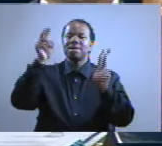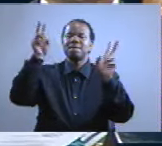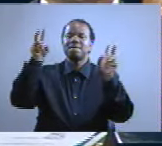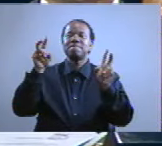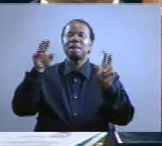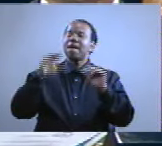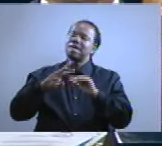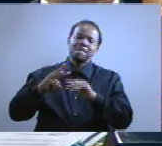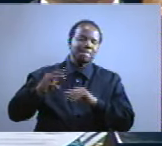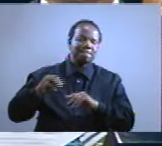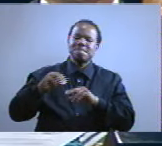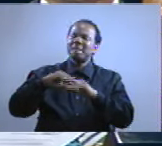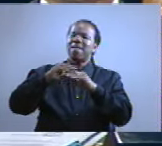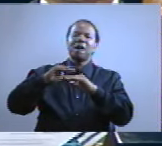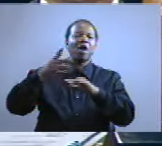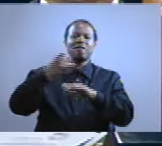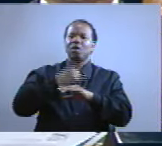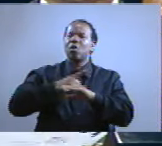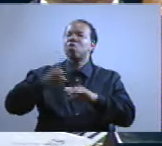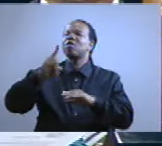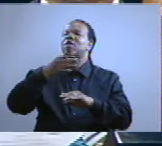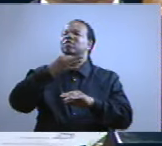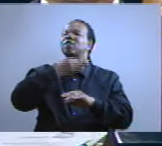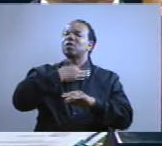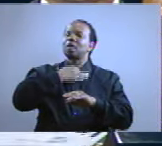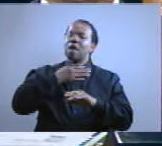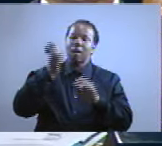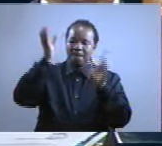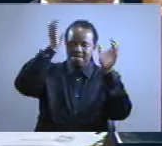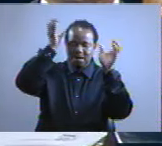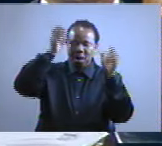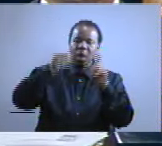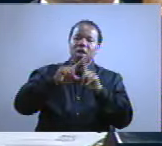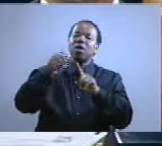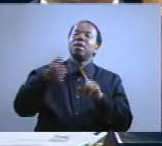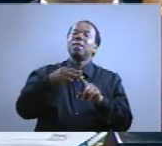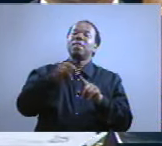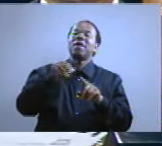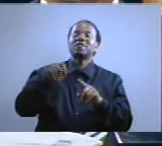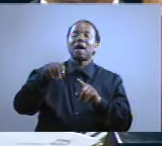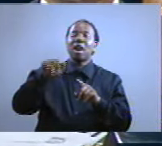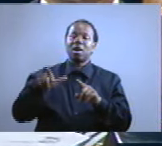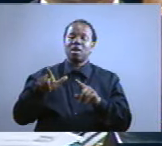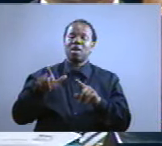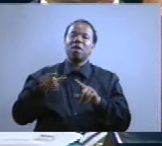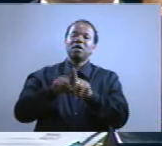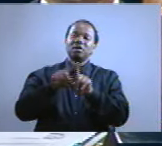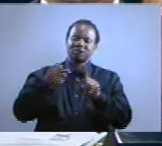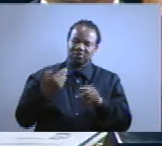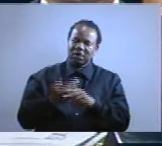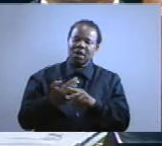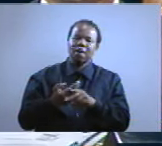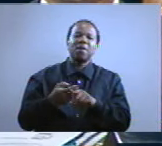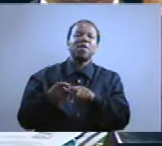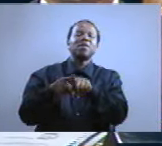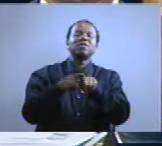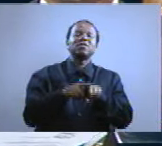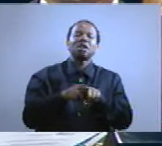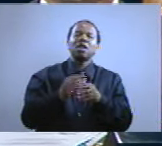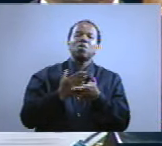Most Excellent Order of the British Empire, Natalie shares the title with previous recipients such as famous